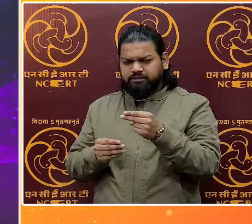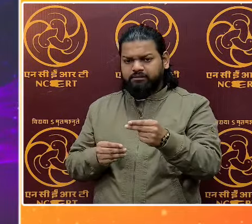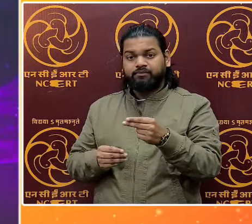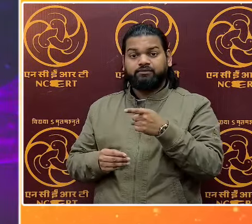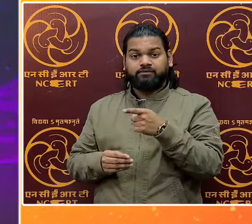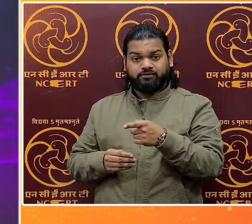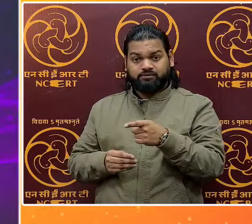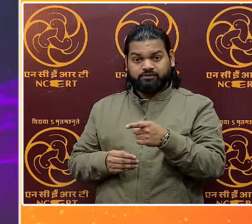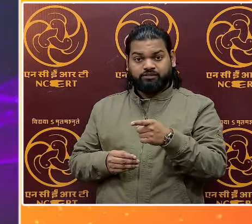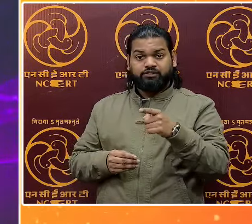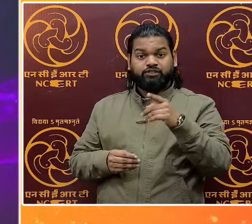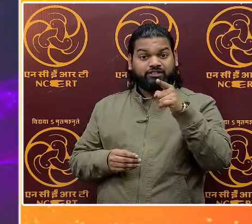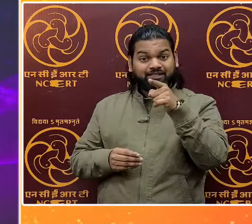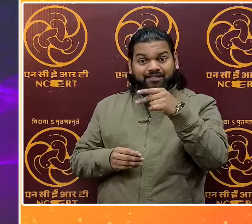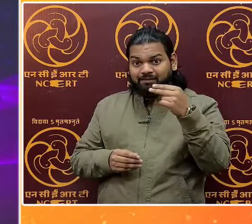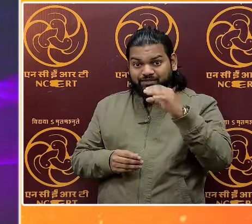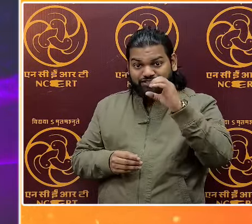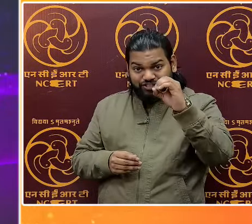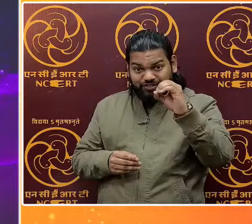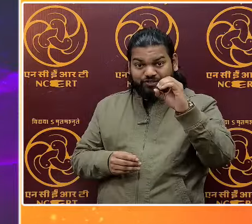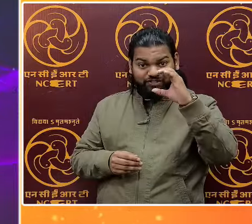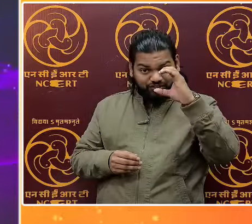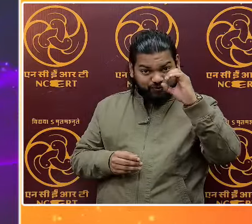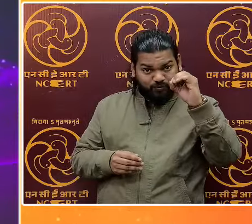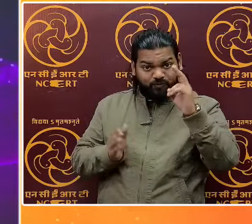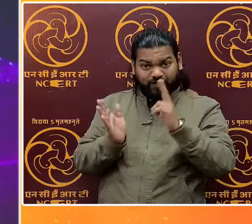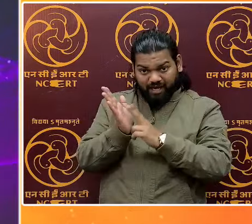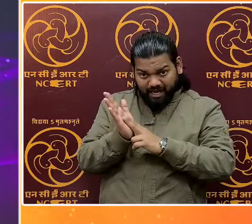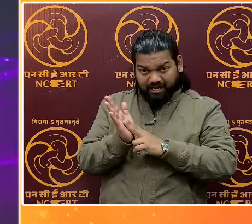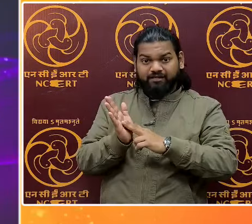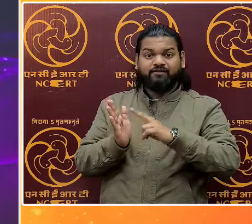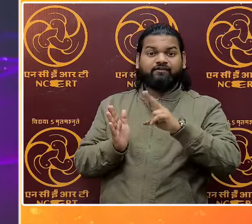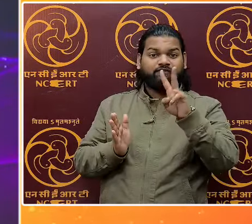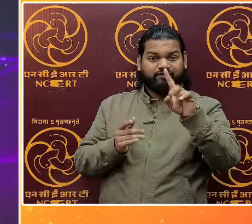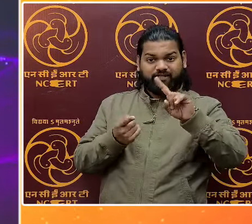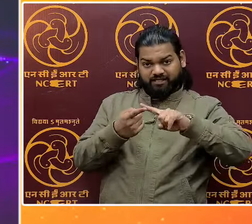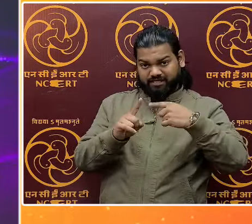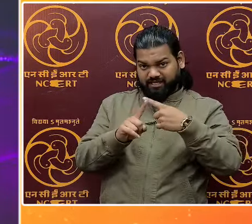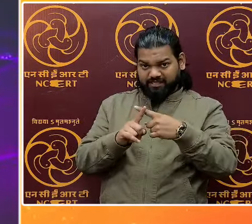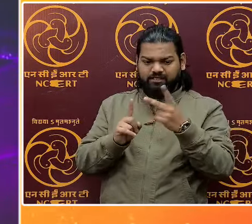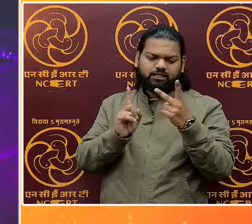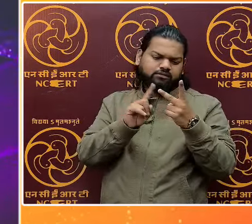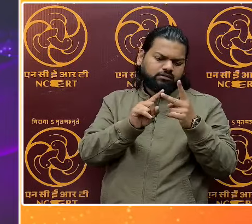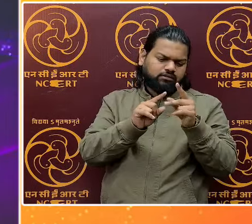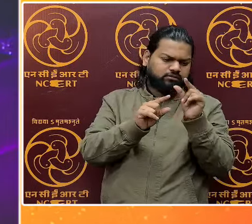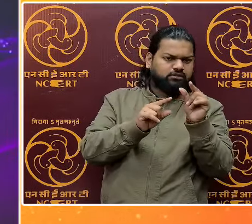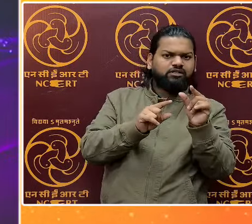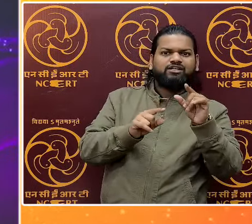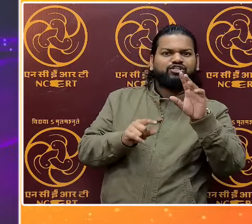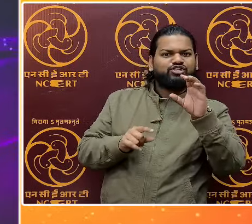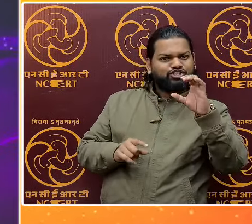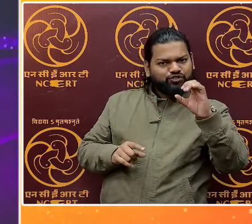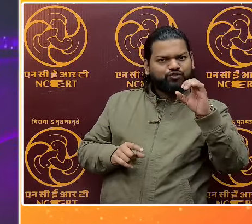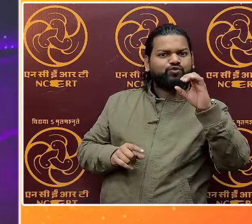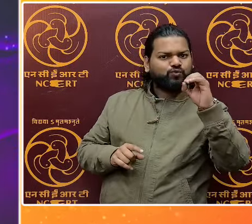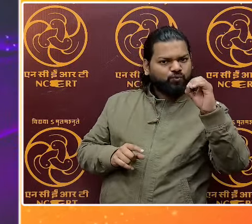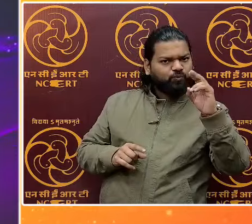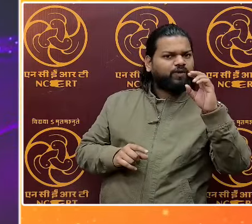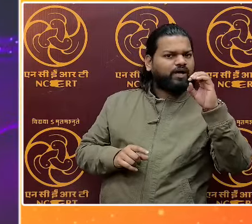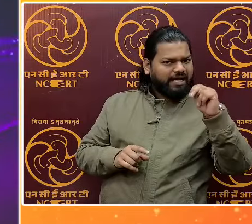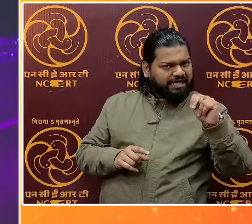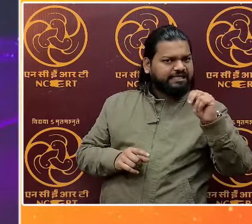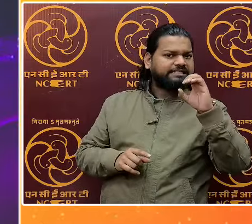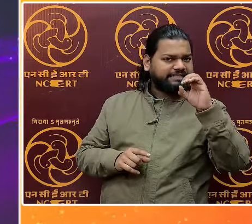is convex yes, and so other one is concave. this is concave, ma'am. right? So you